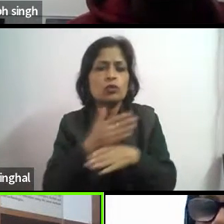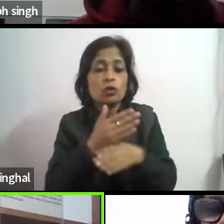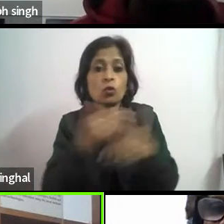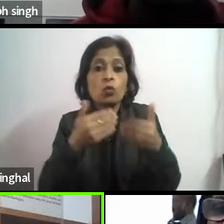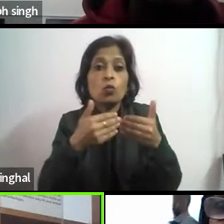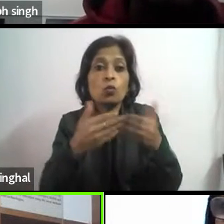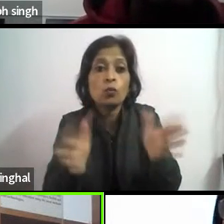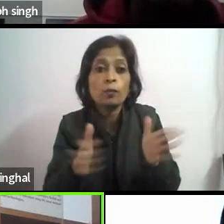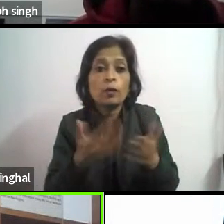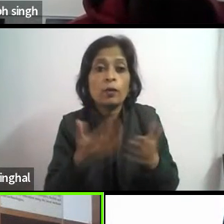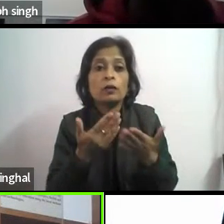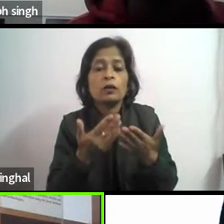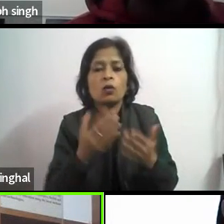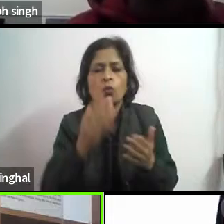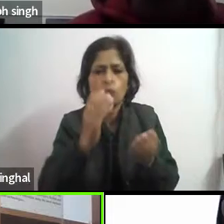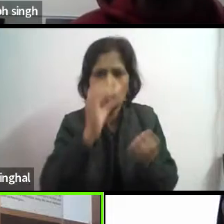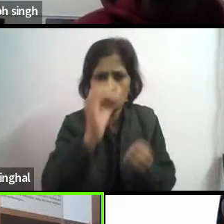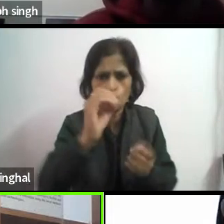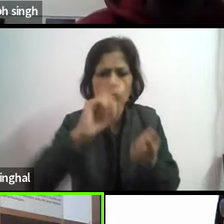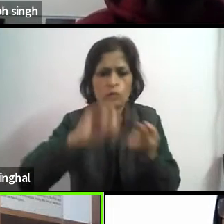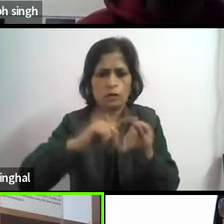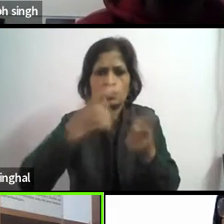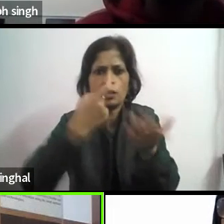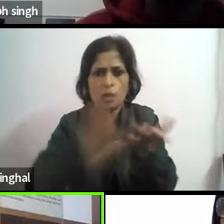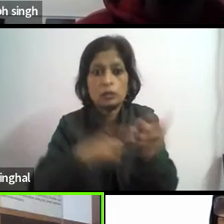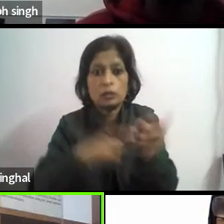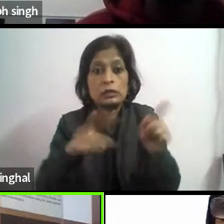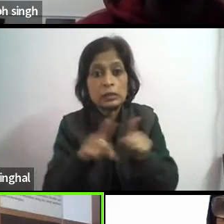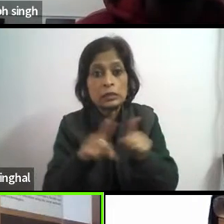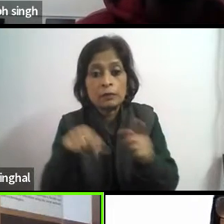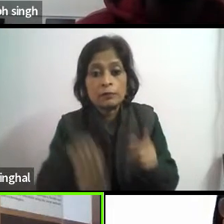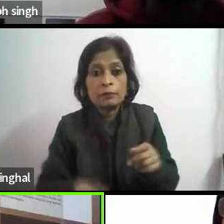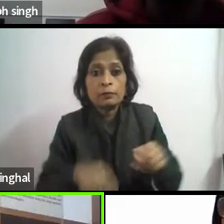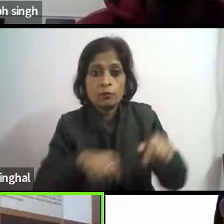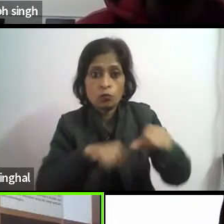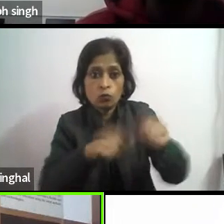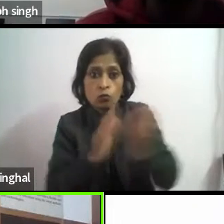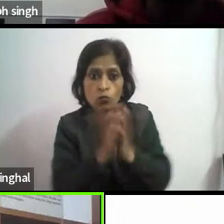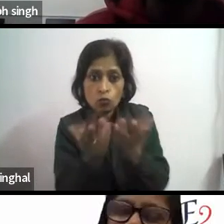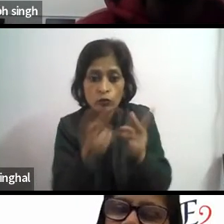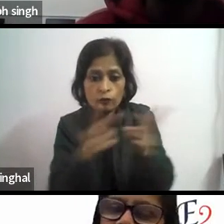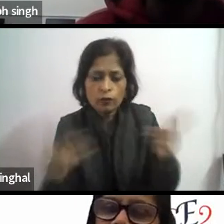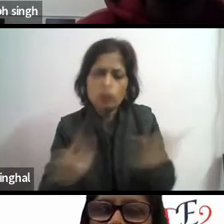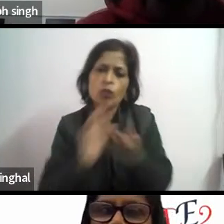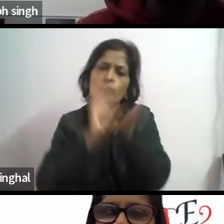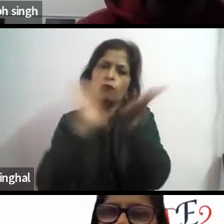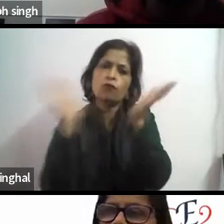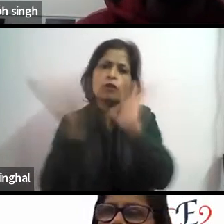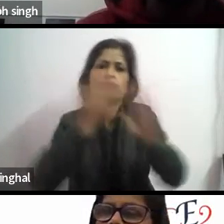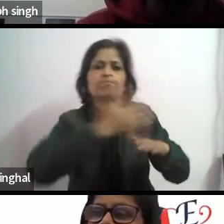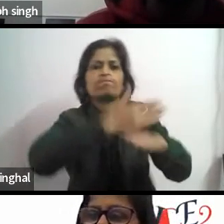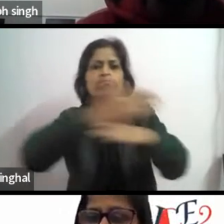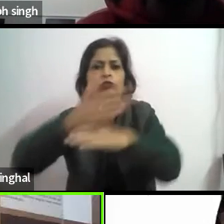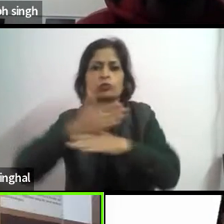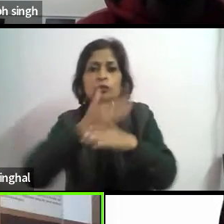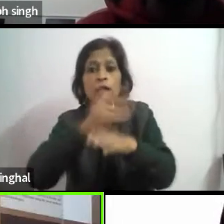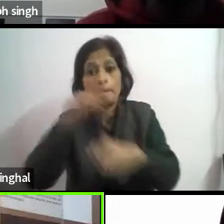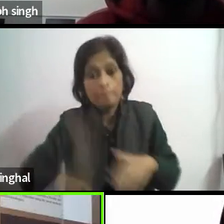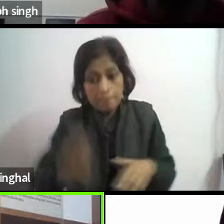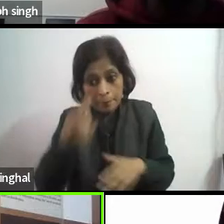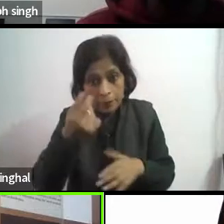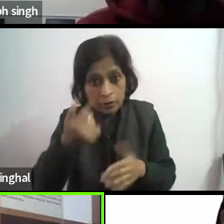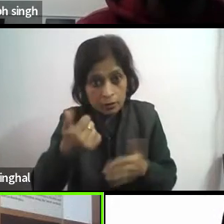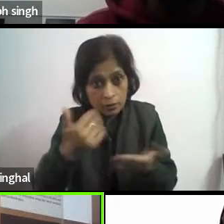resources, OER, we should make that content available across the globe. That will save money also, that will